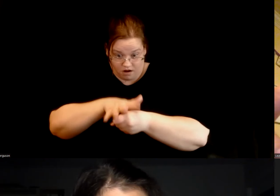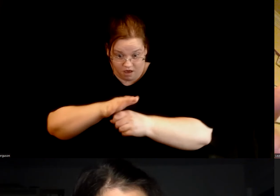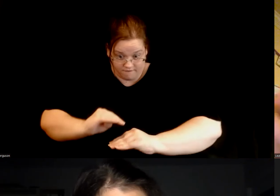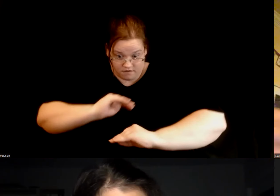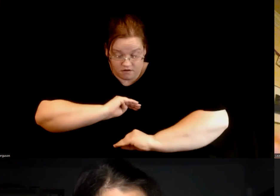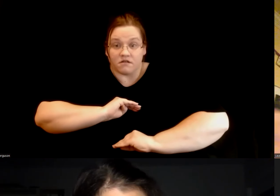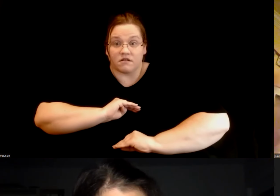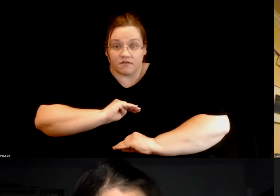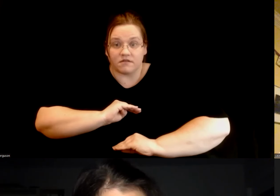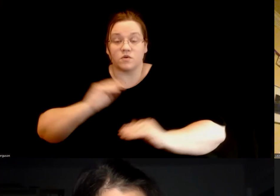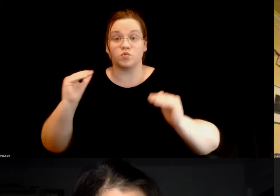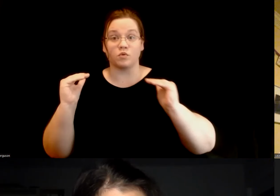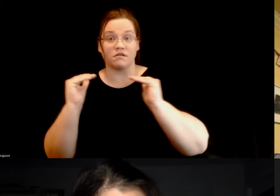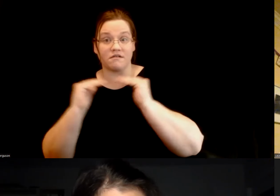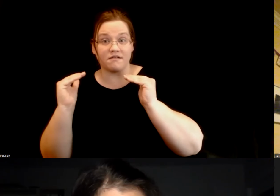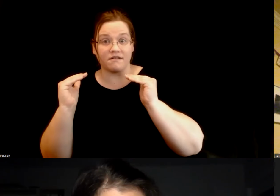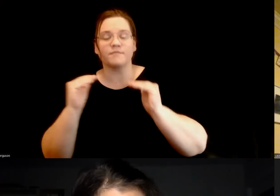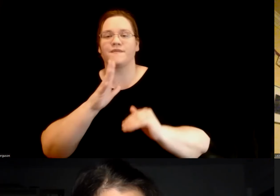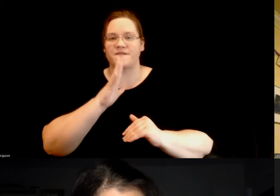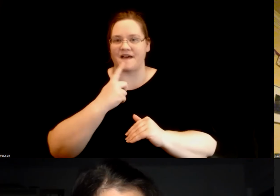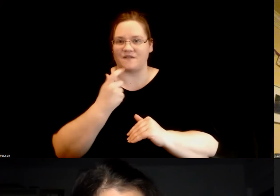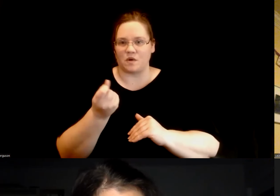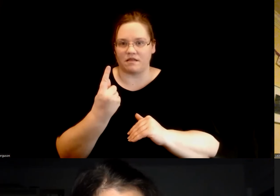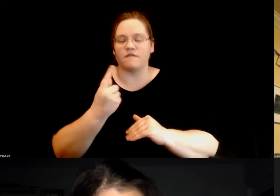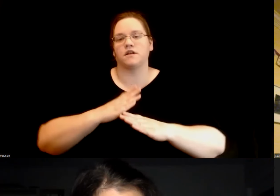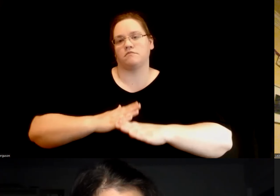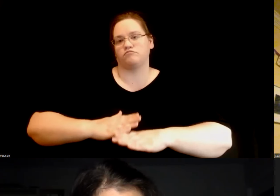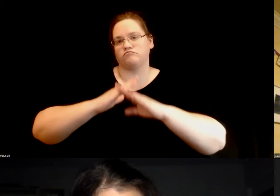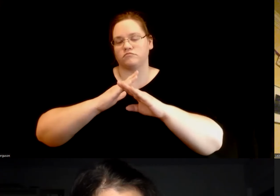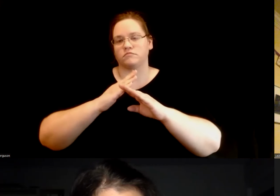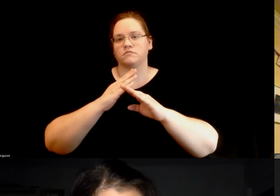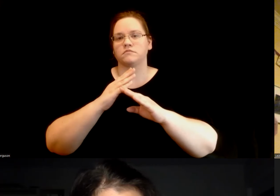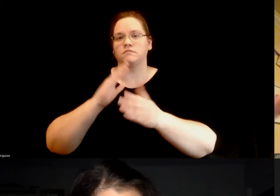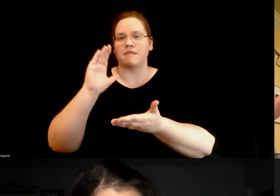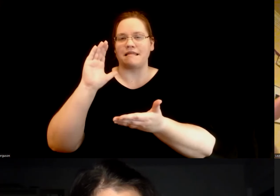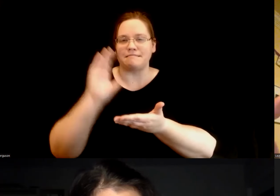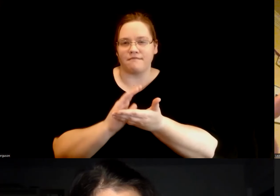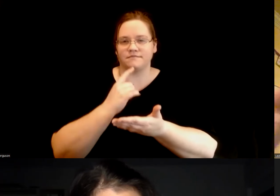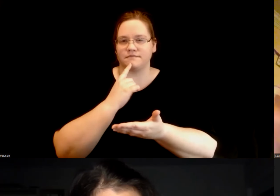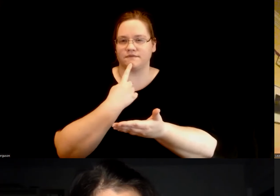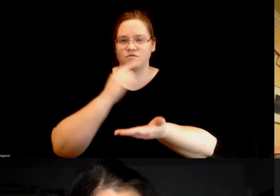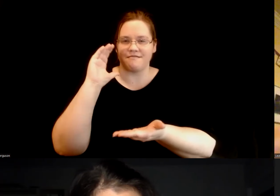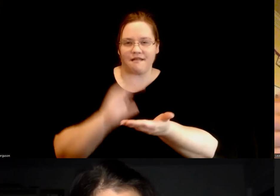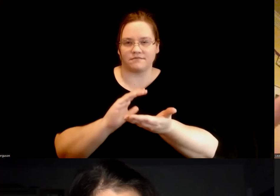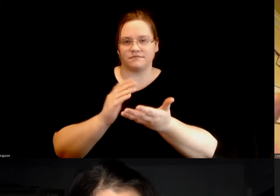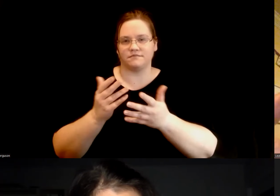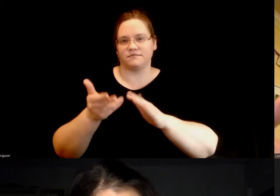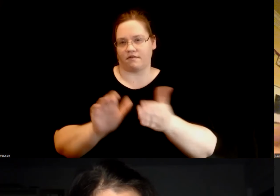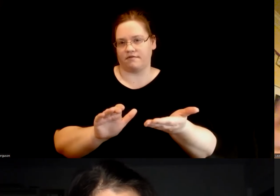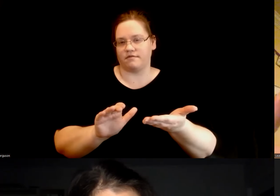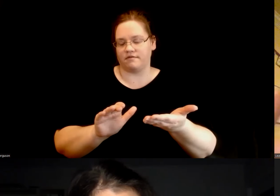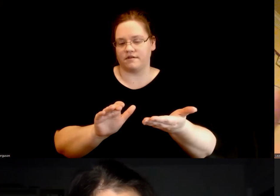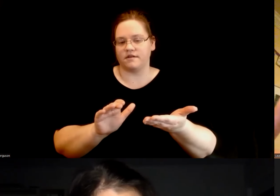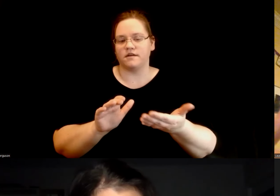see with the 5 to 11-year-olds that it did protect against severe disease and hospitalization and death.